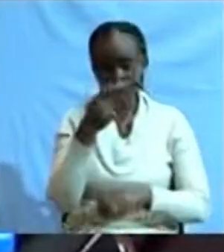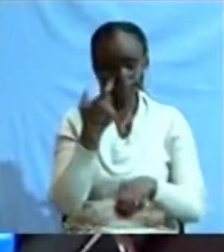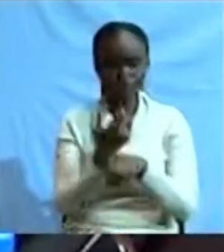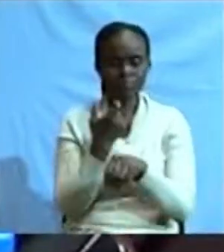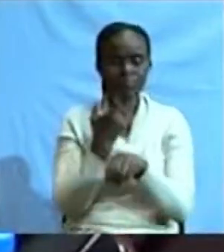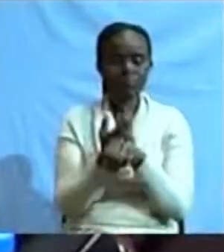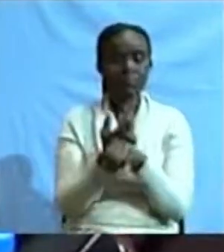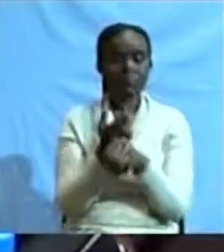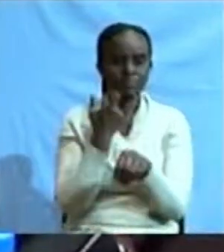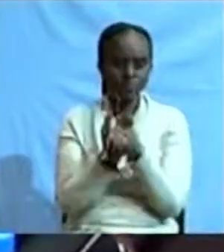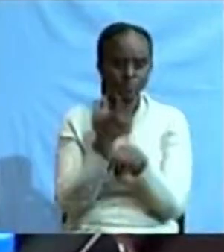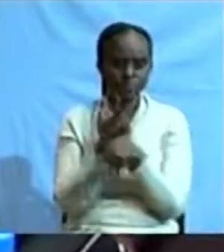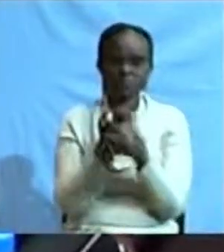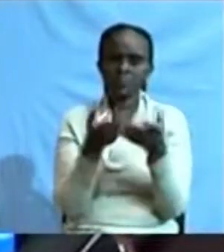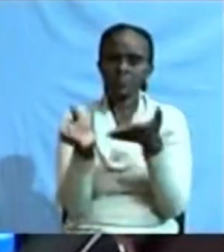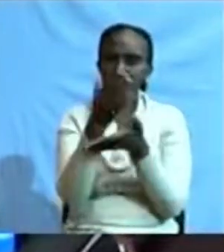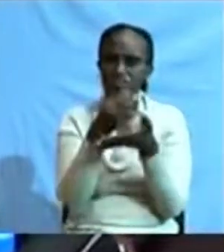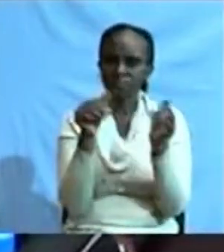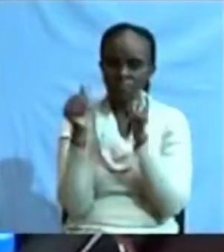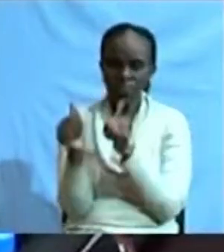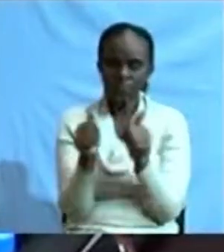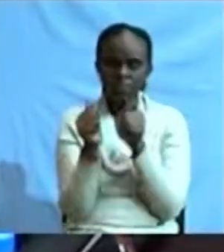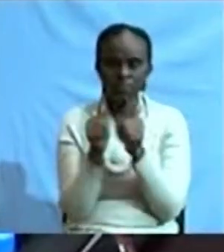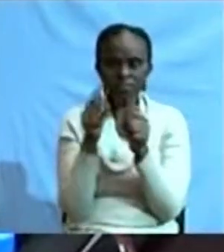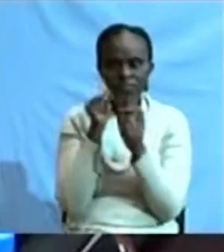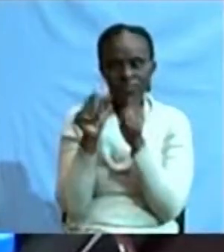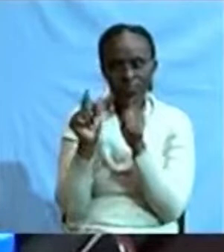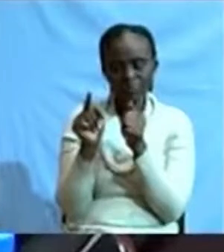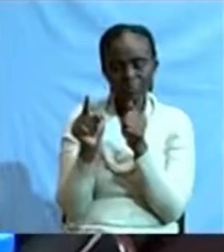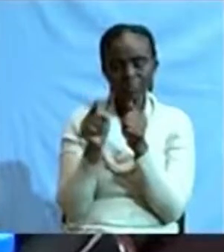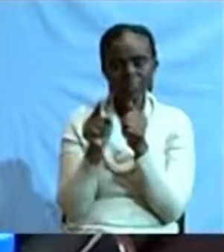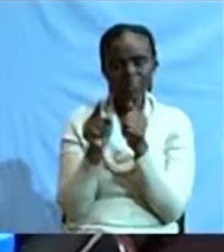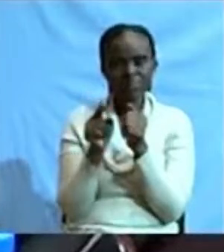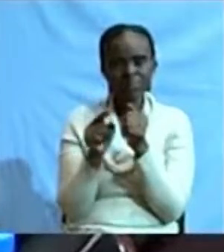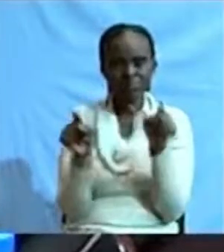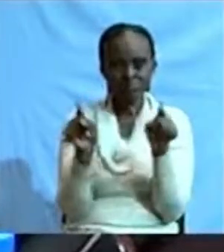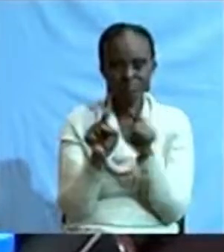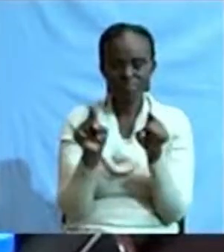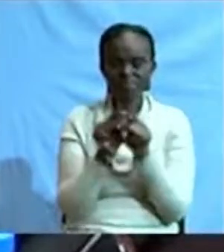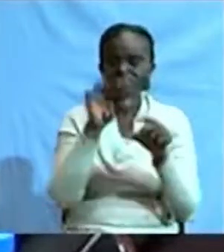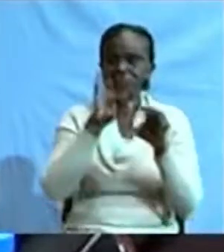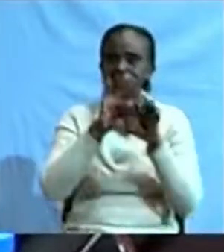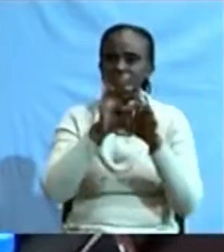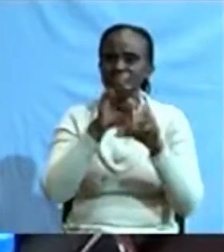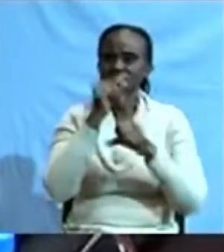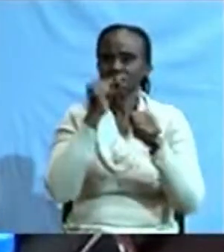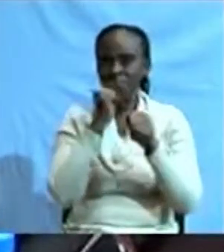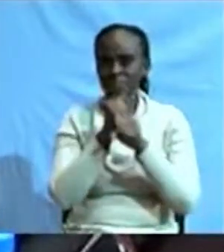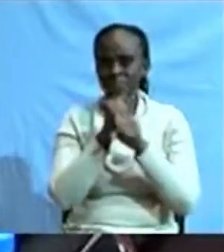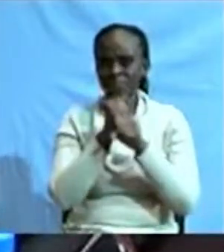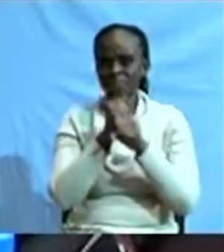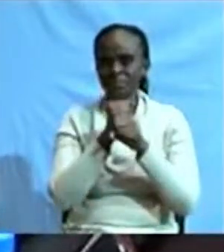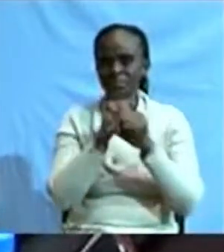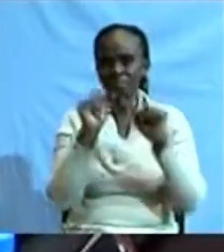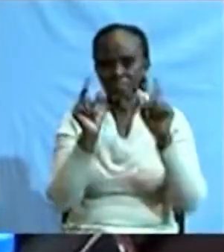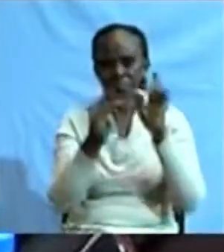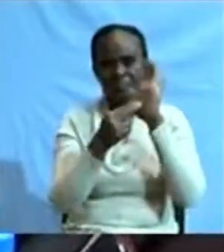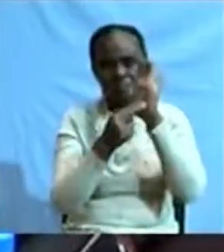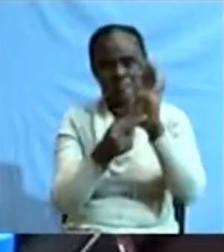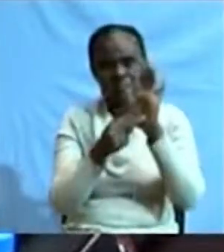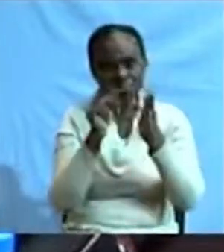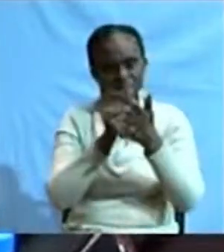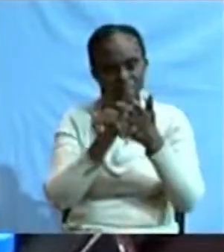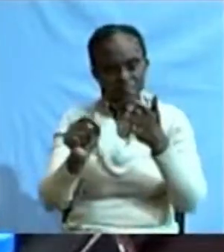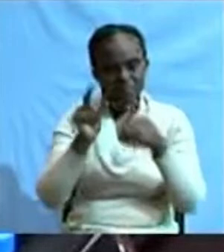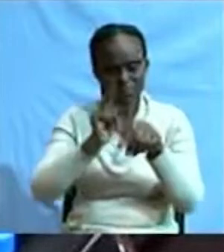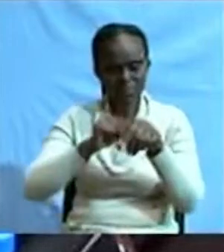difficult to enforce revenue actions due to the fact that it was an election year. Where is it written that during